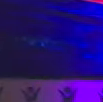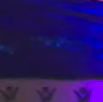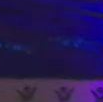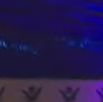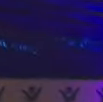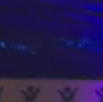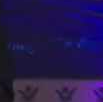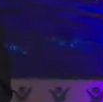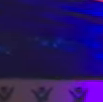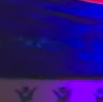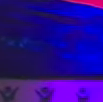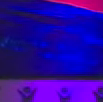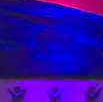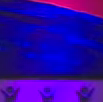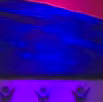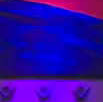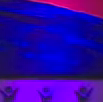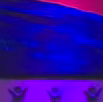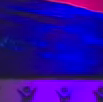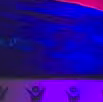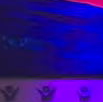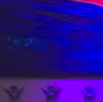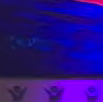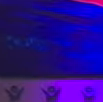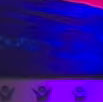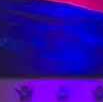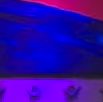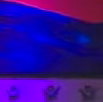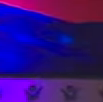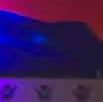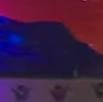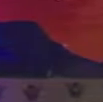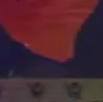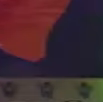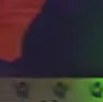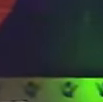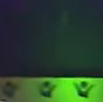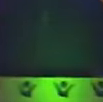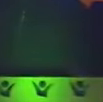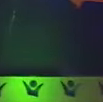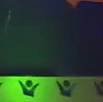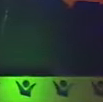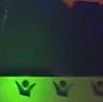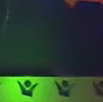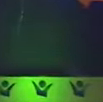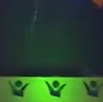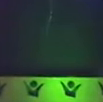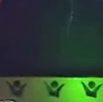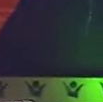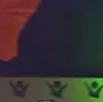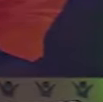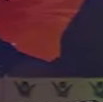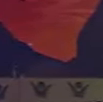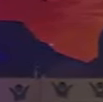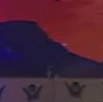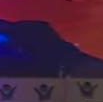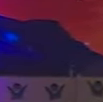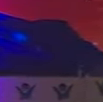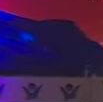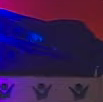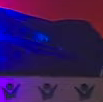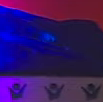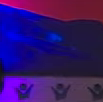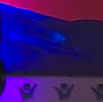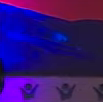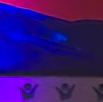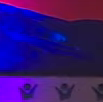and forever. Men and women are finding that hope throughout Africa. In fact, let's go